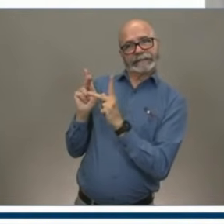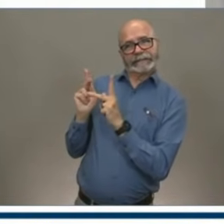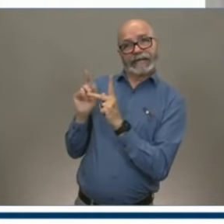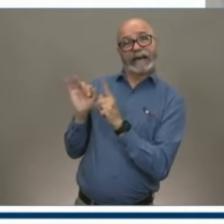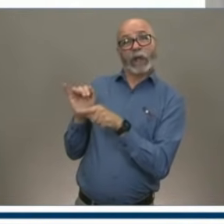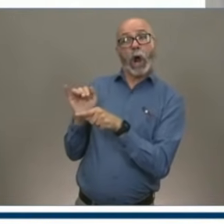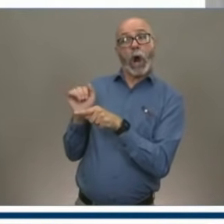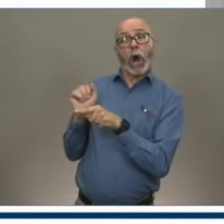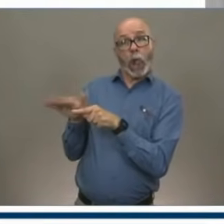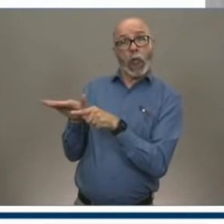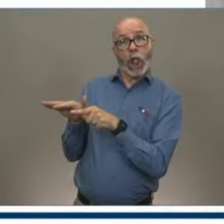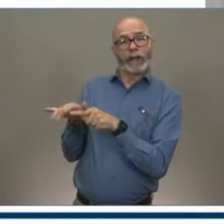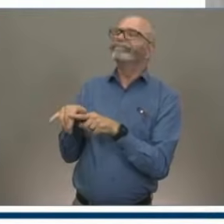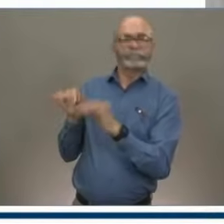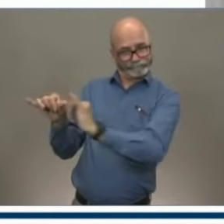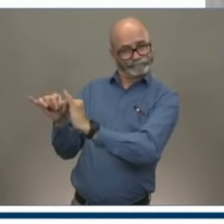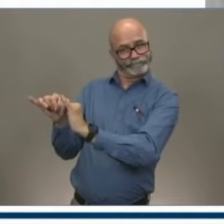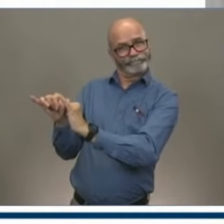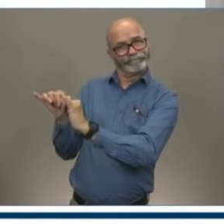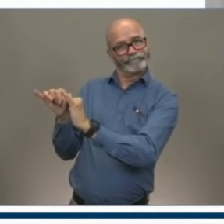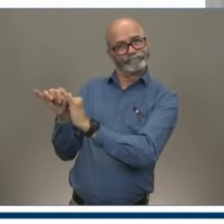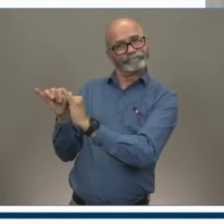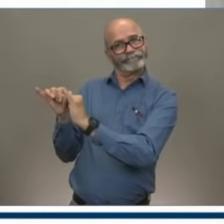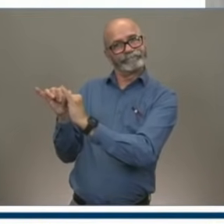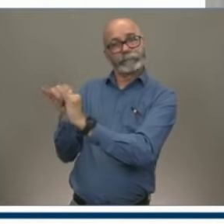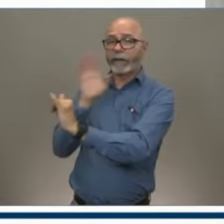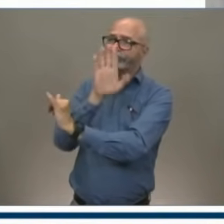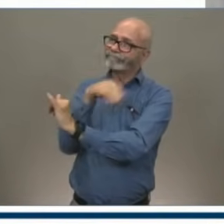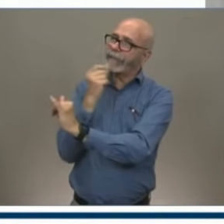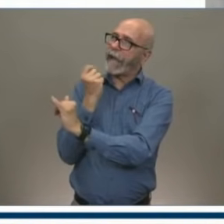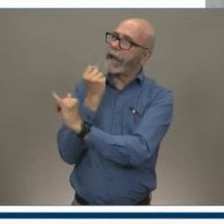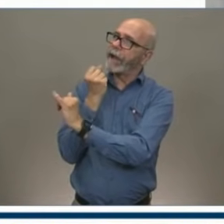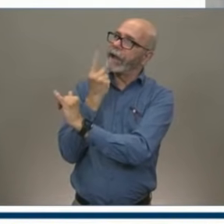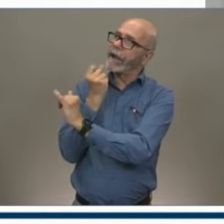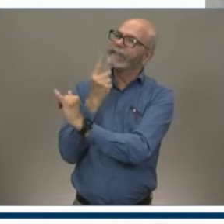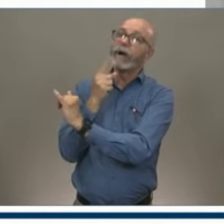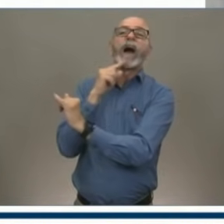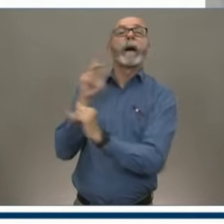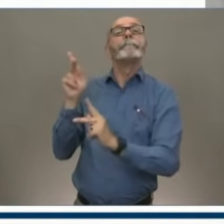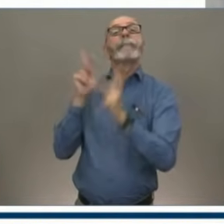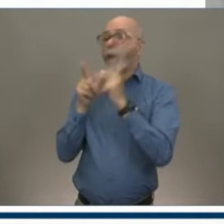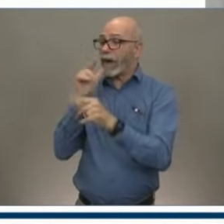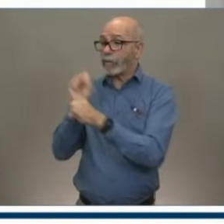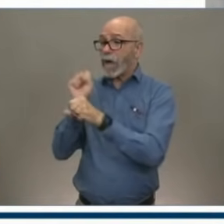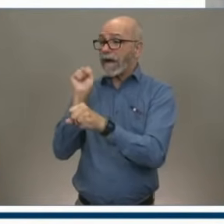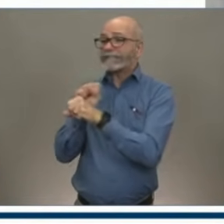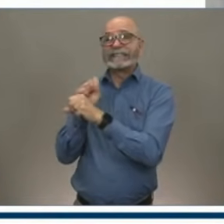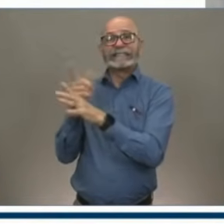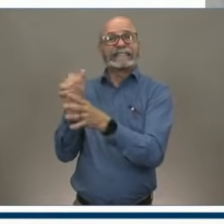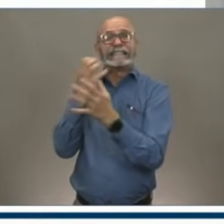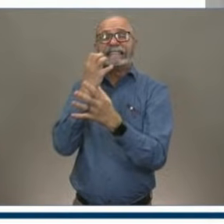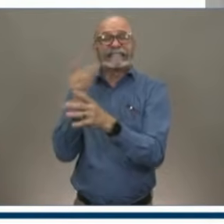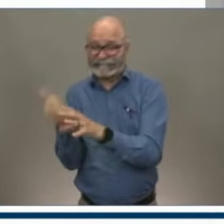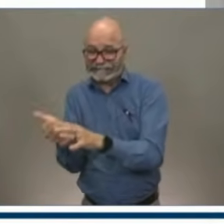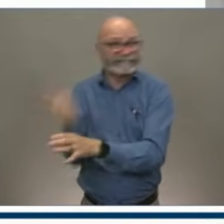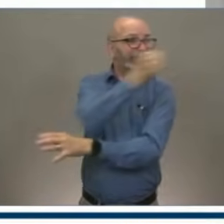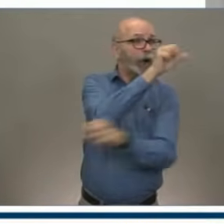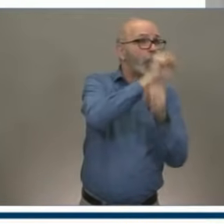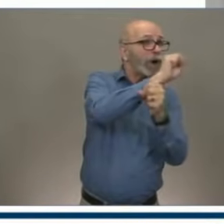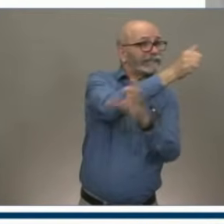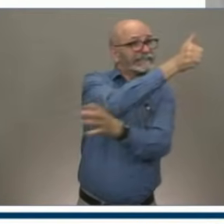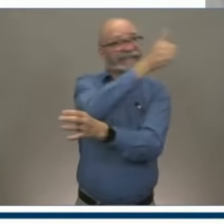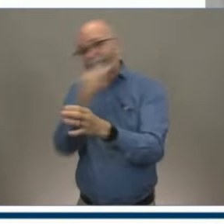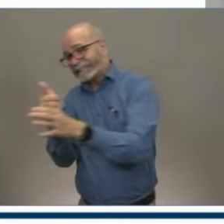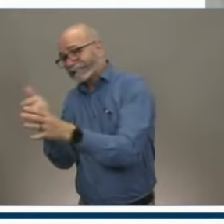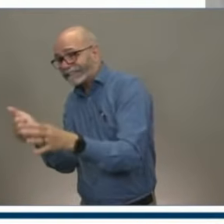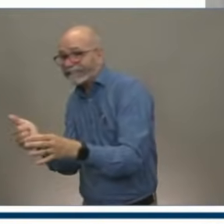quicker. And nothing changes for essential workers who have been in and out of our province all the time. They are expected to